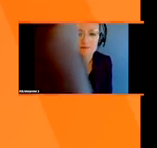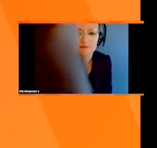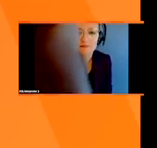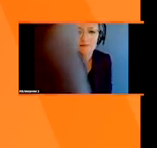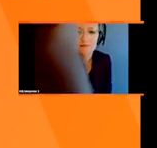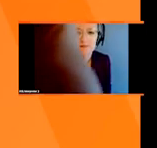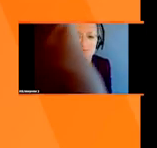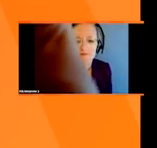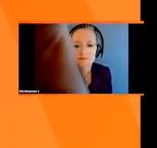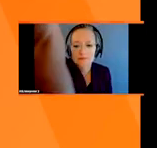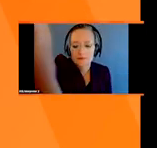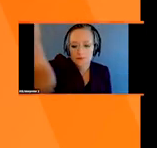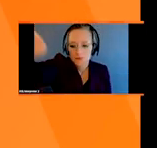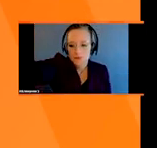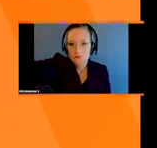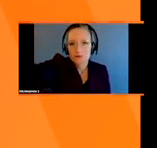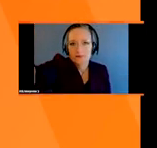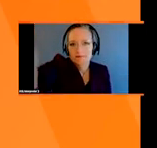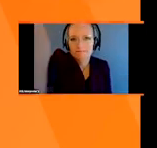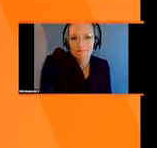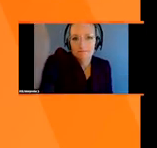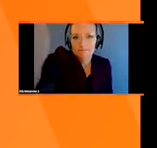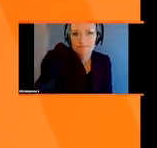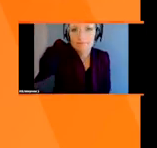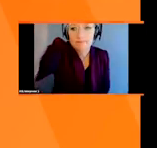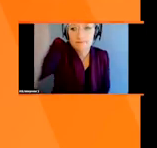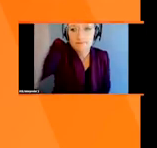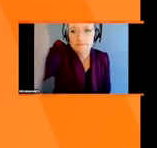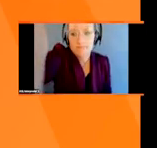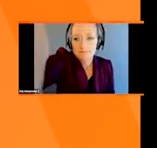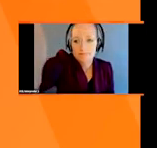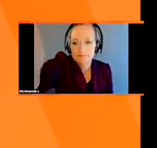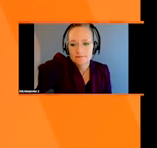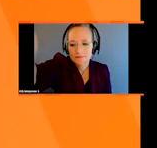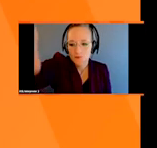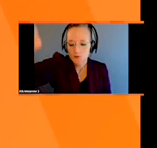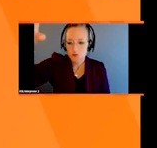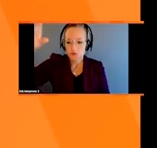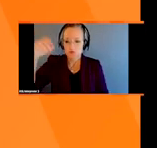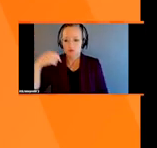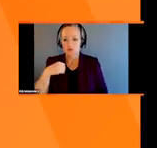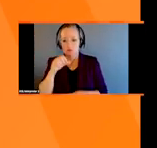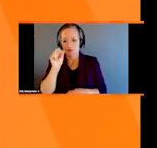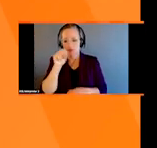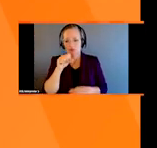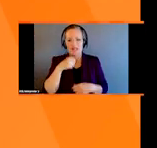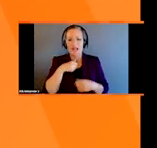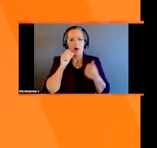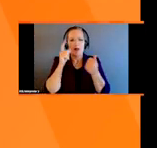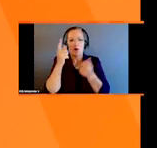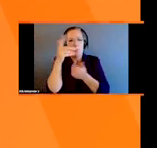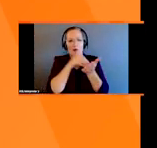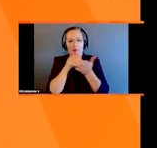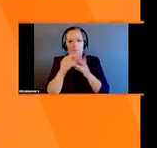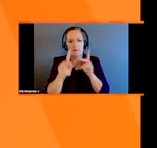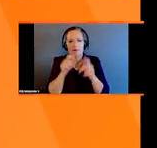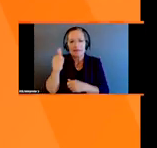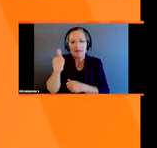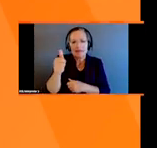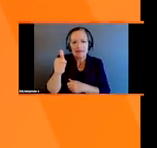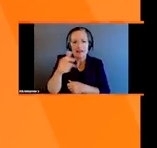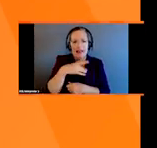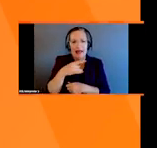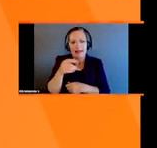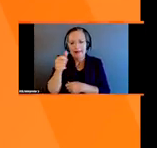lot. I don't want a million likes on something. I want someone to book a meeting with us. I get nothing from a like.